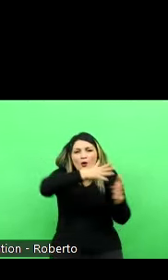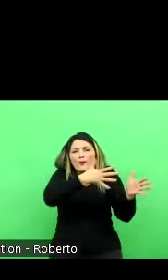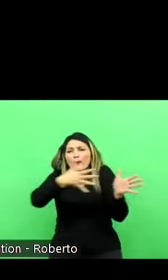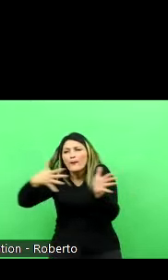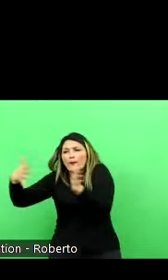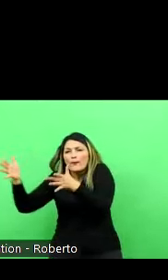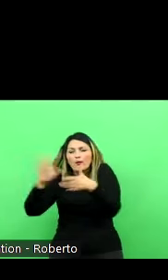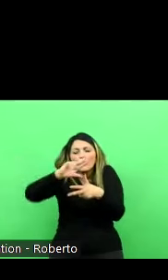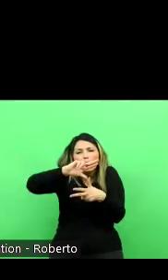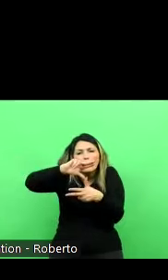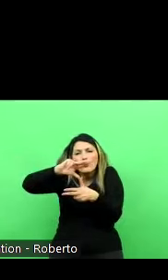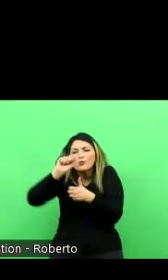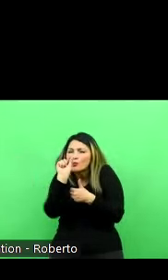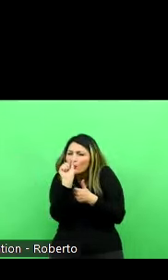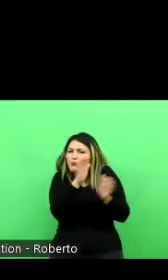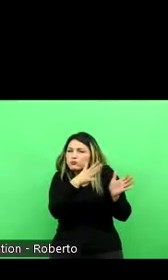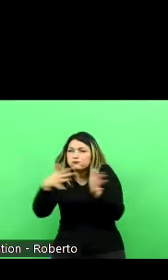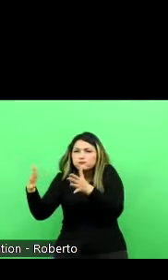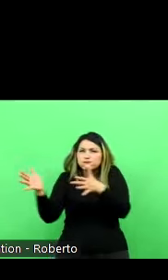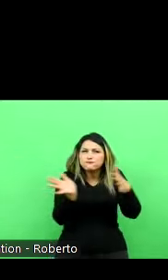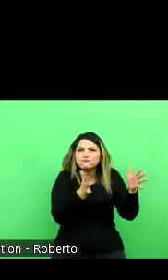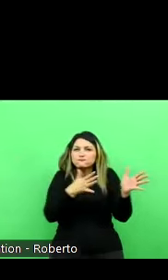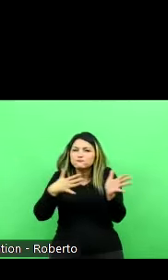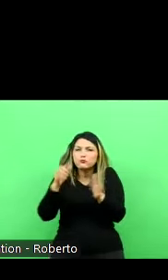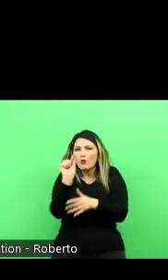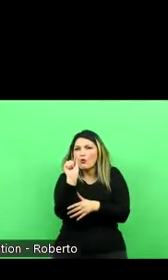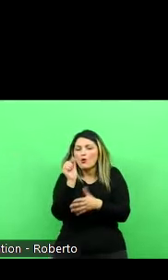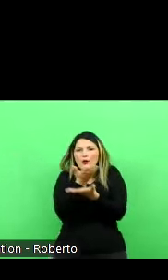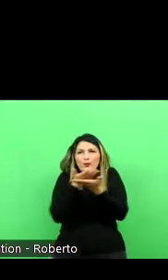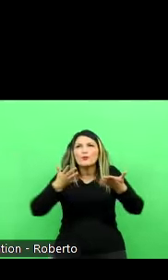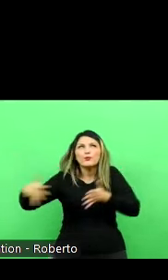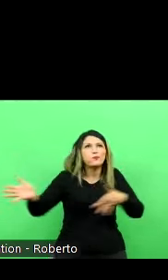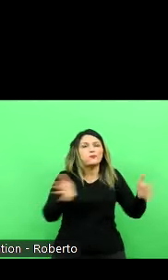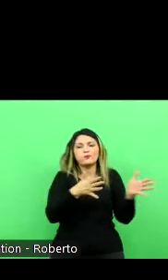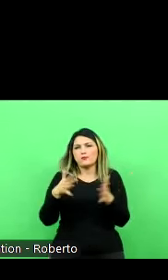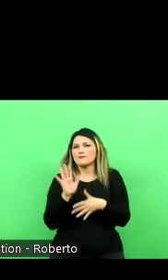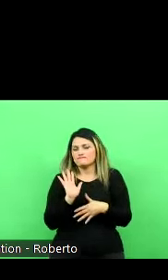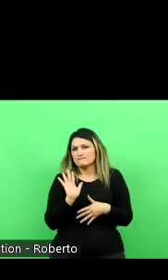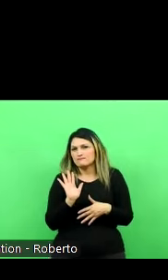had other types of threats.